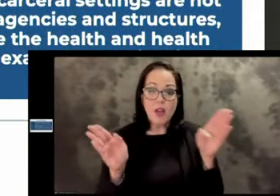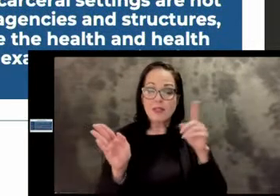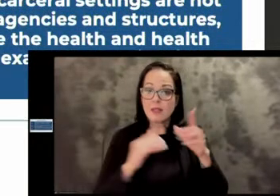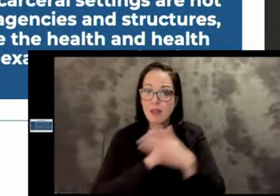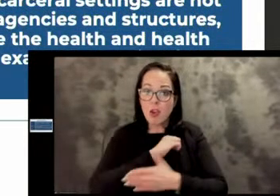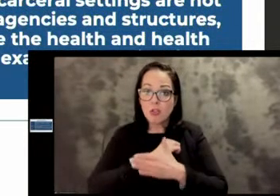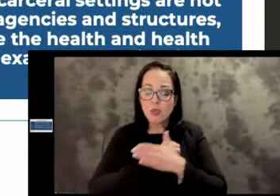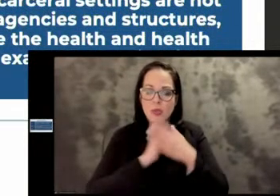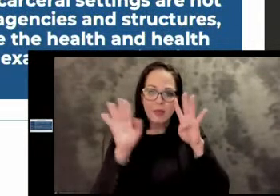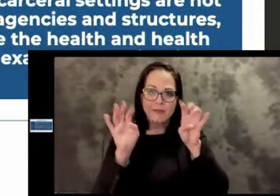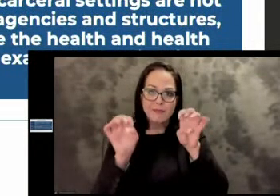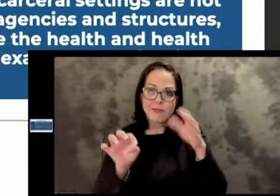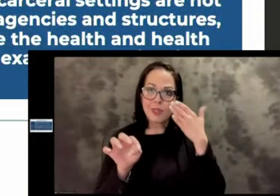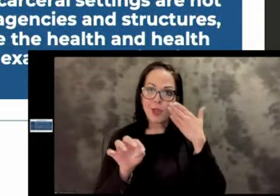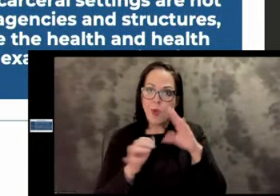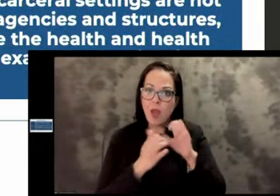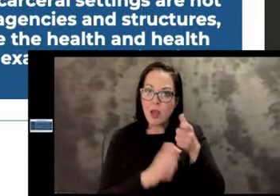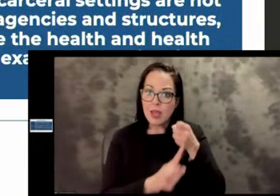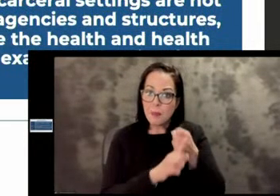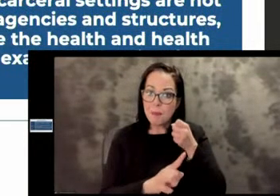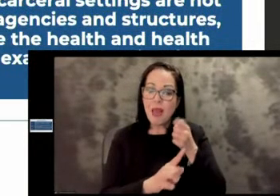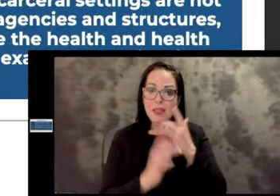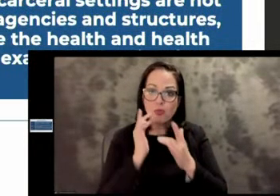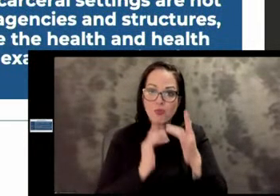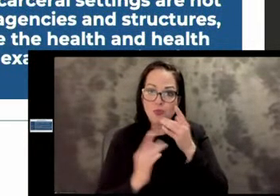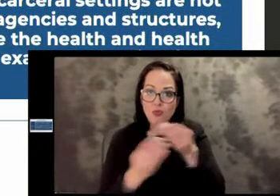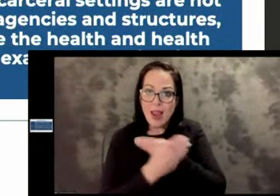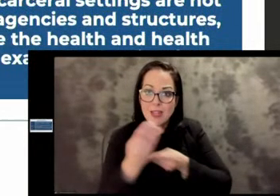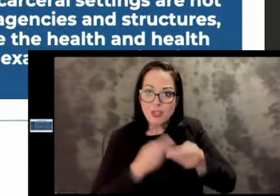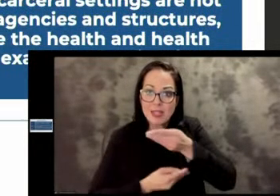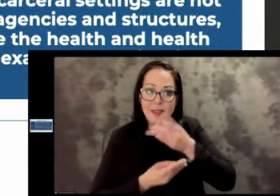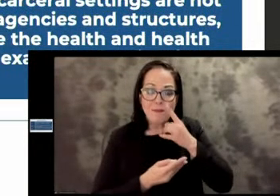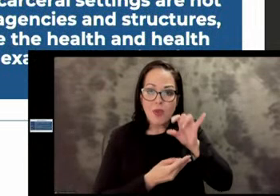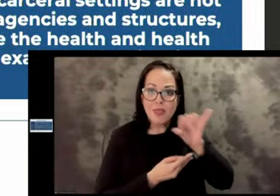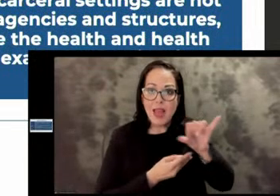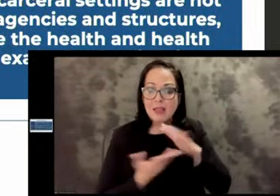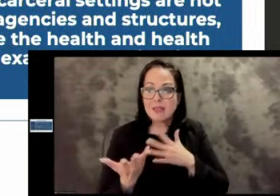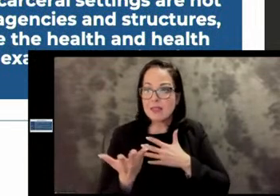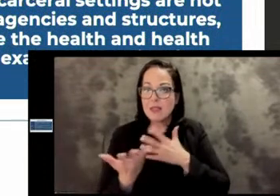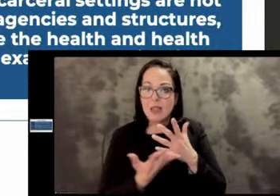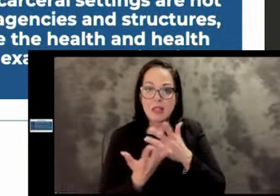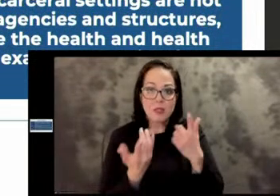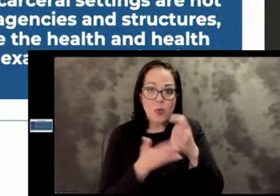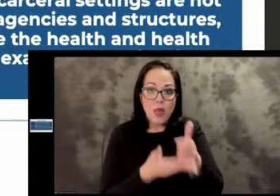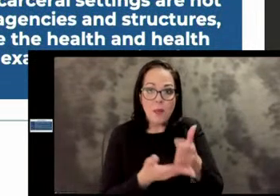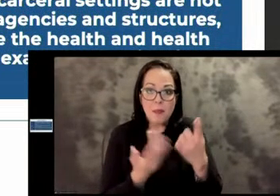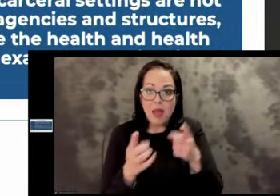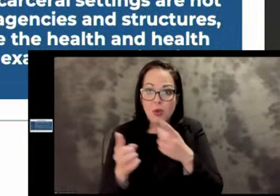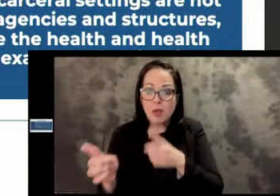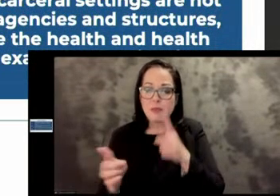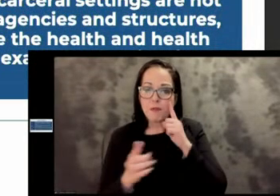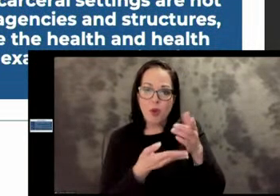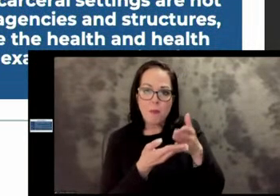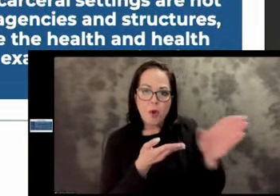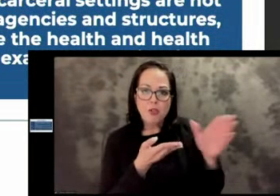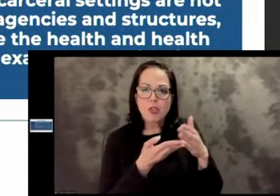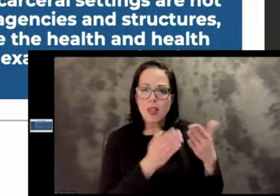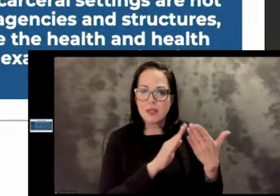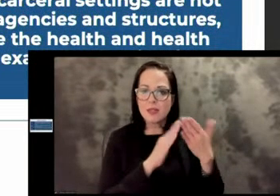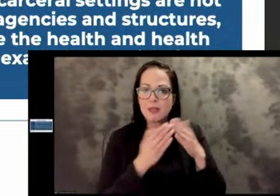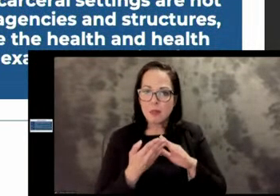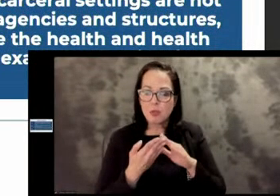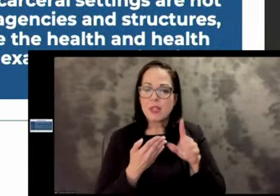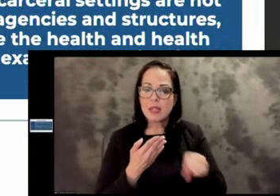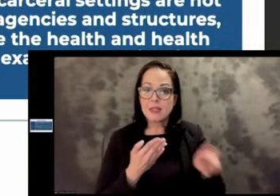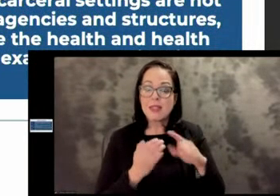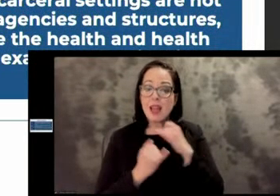how rationing may have impacted access to care or health outcomes for marginalized, minoritized communities. In our